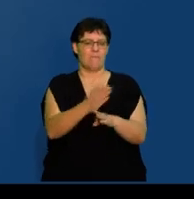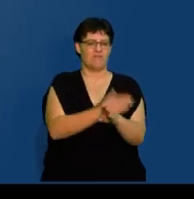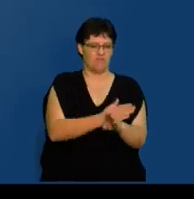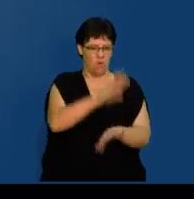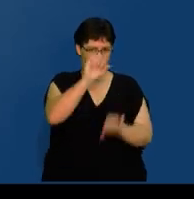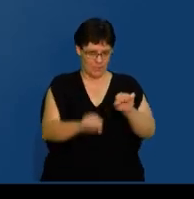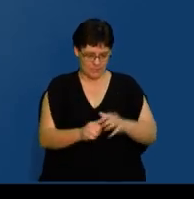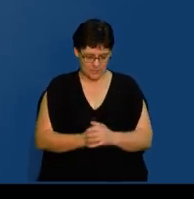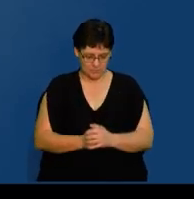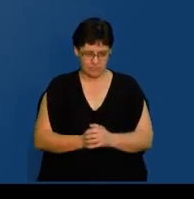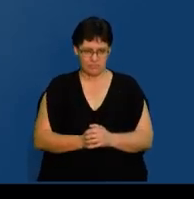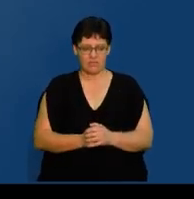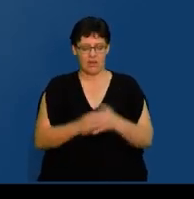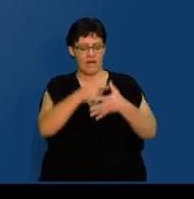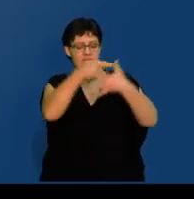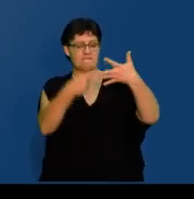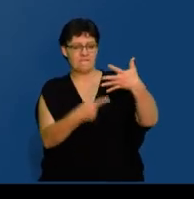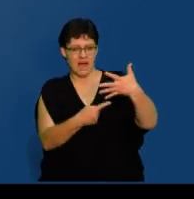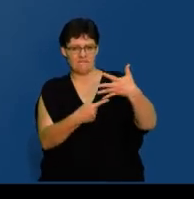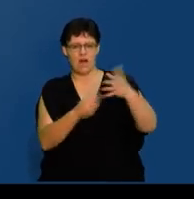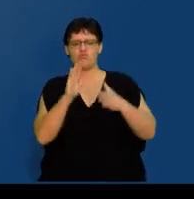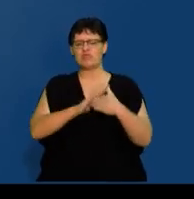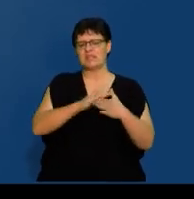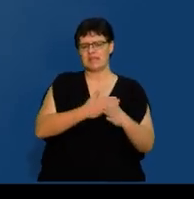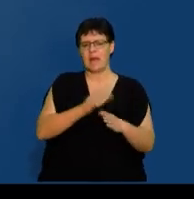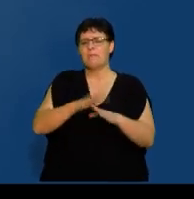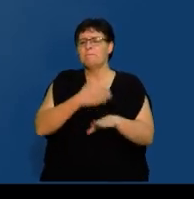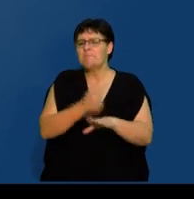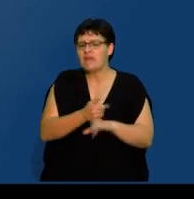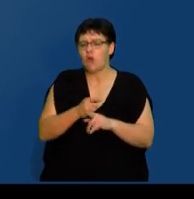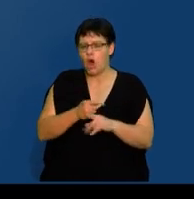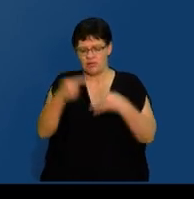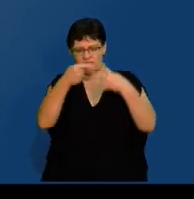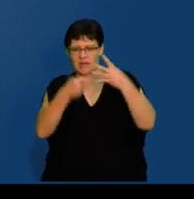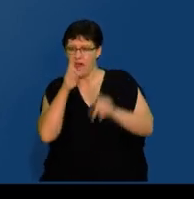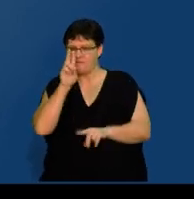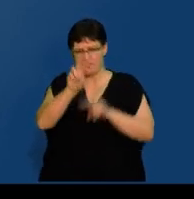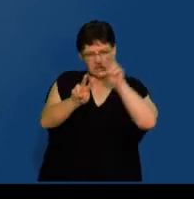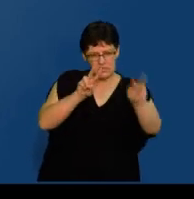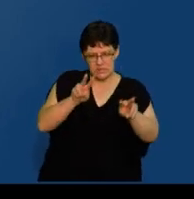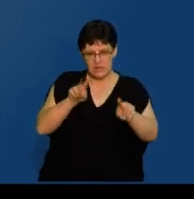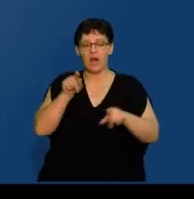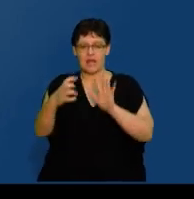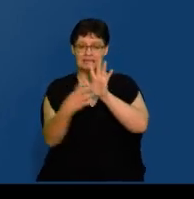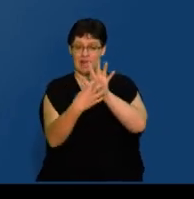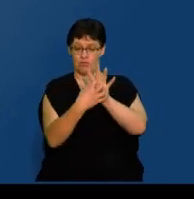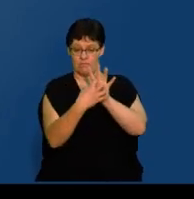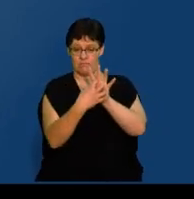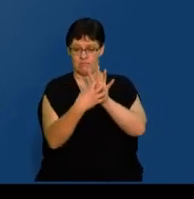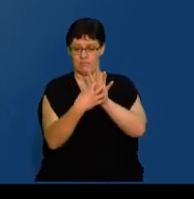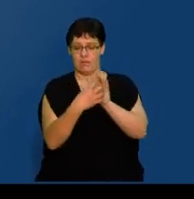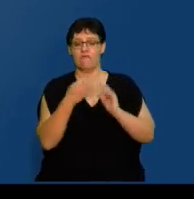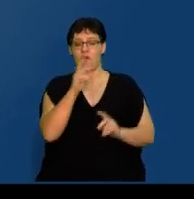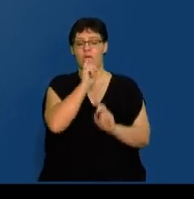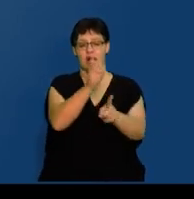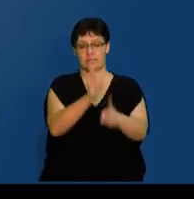up. List 5 observable reasons based only on the features that are visible in the diagram for your